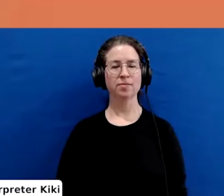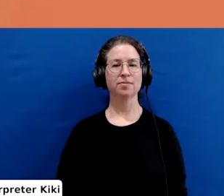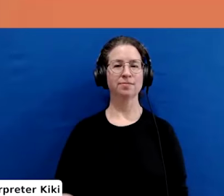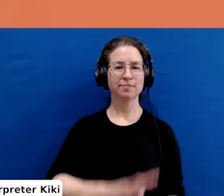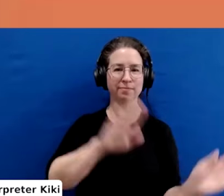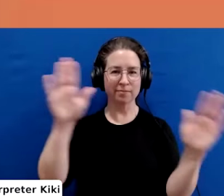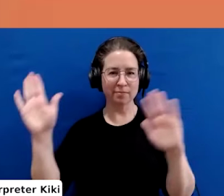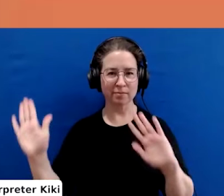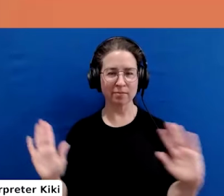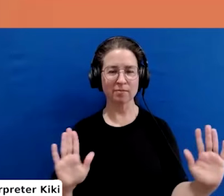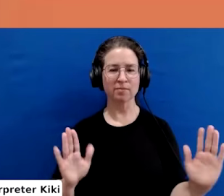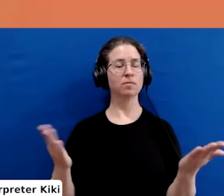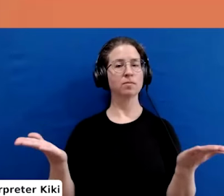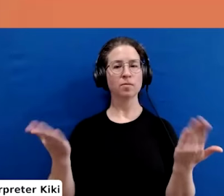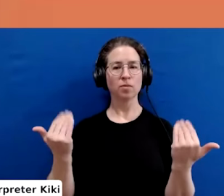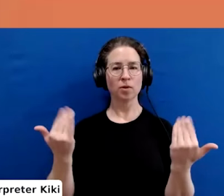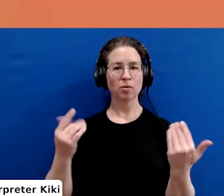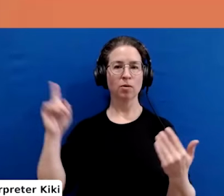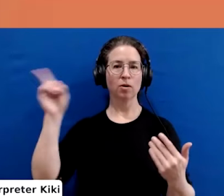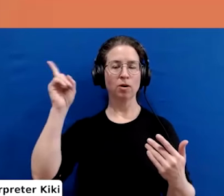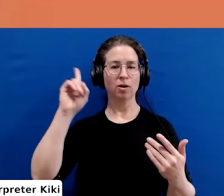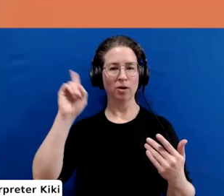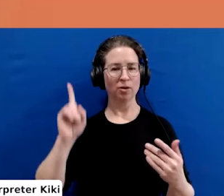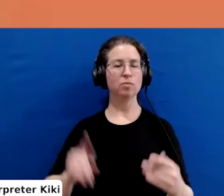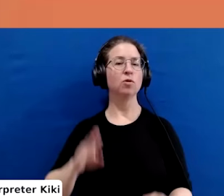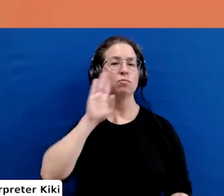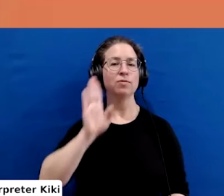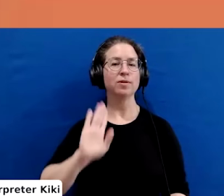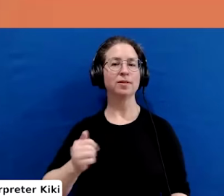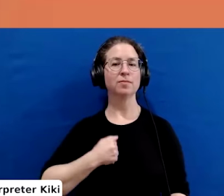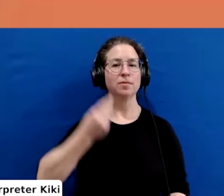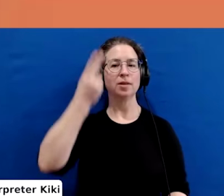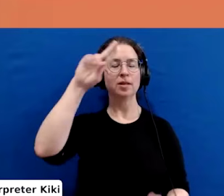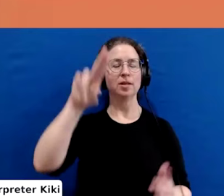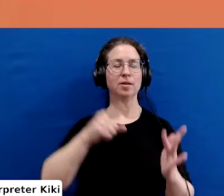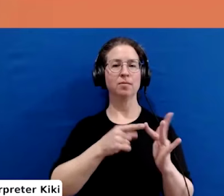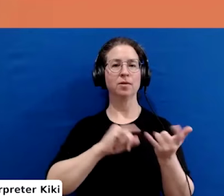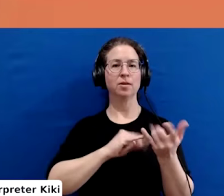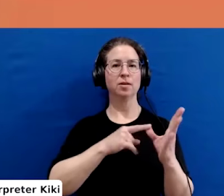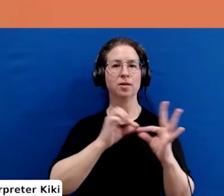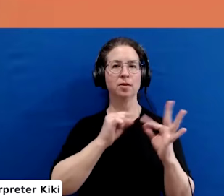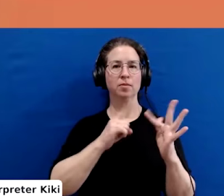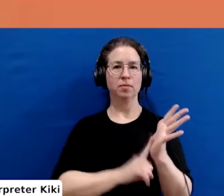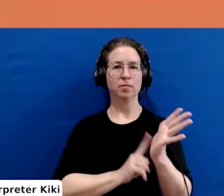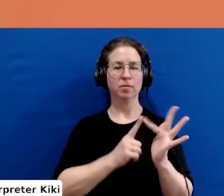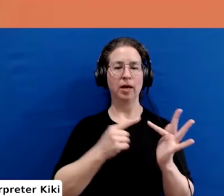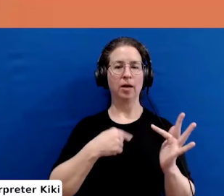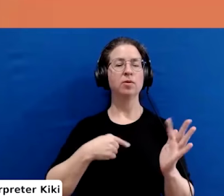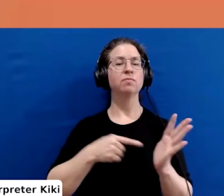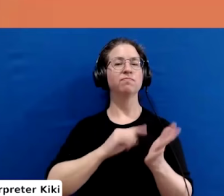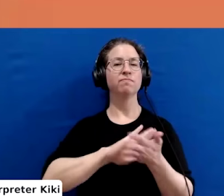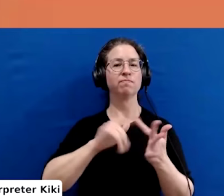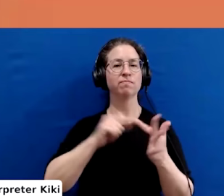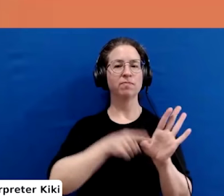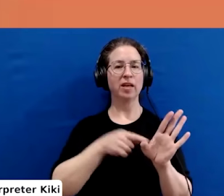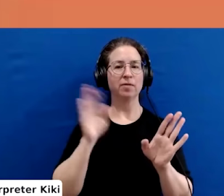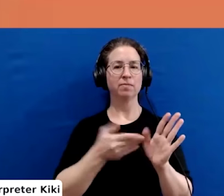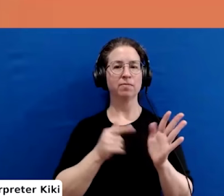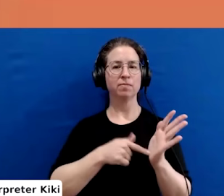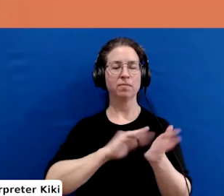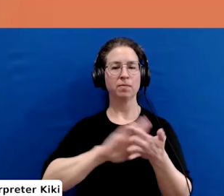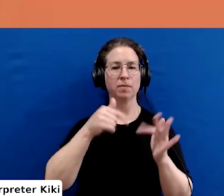Hi, everybody, and welcome to today's session. My name is Isabel. My pronouns are they, them, and I am the Elevate